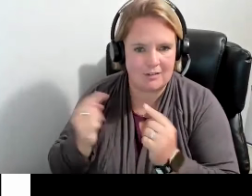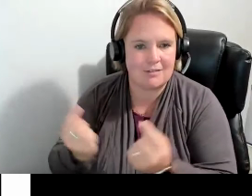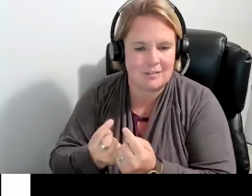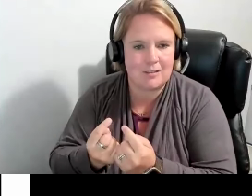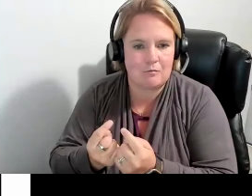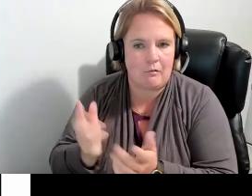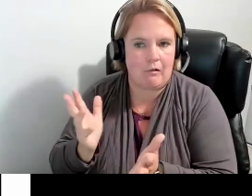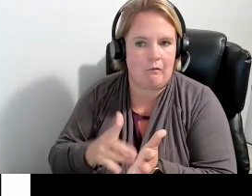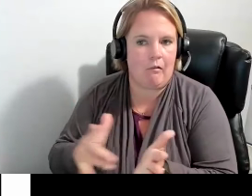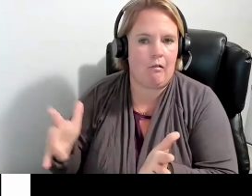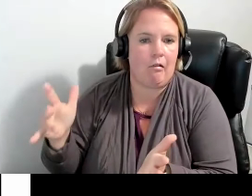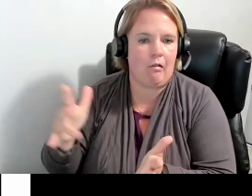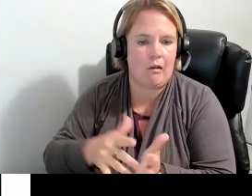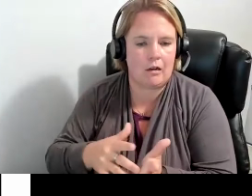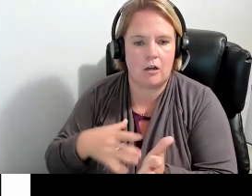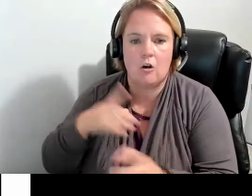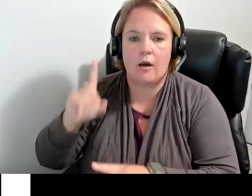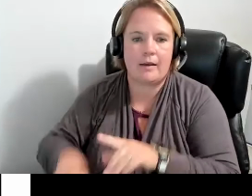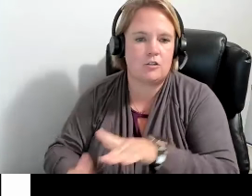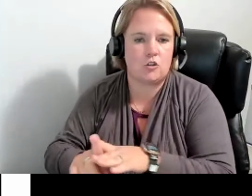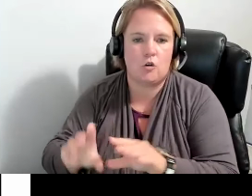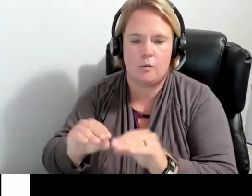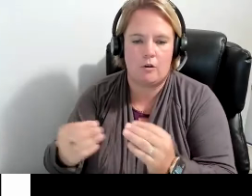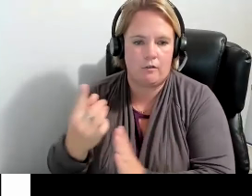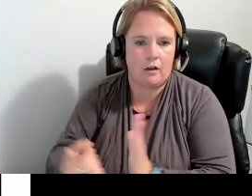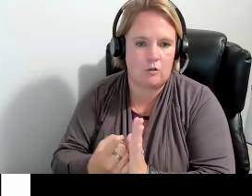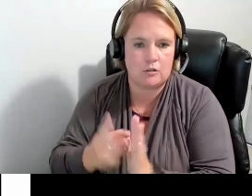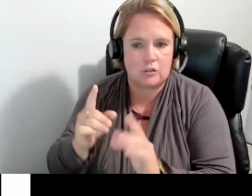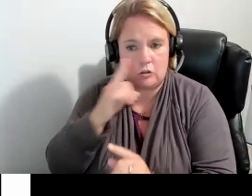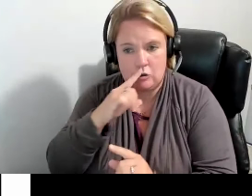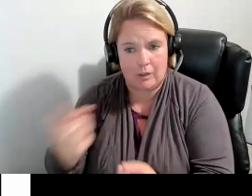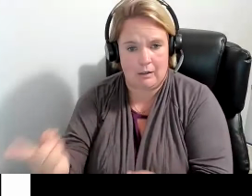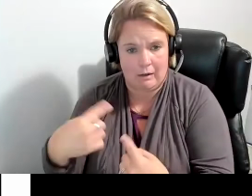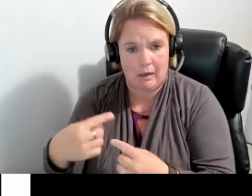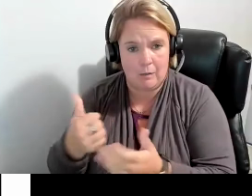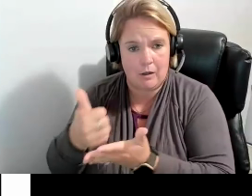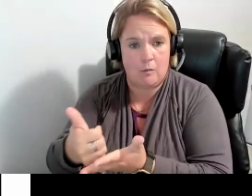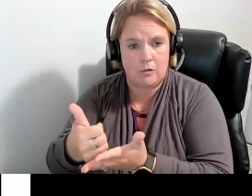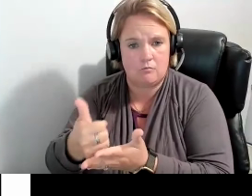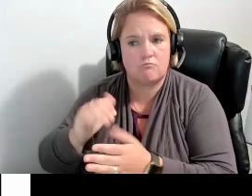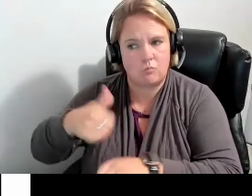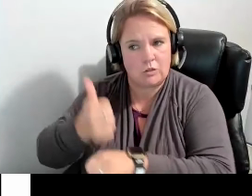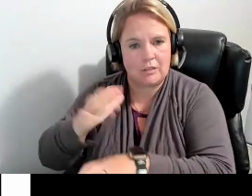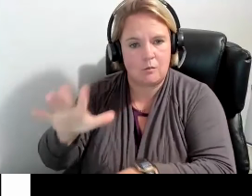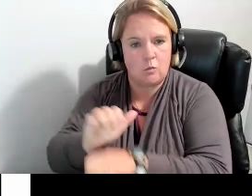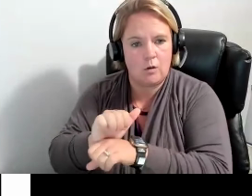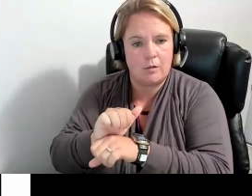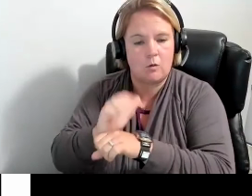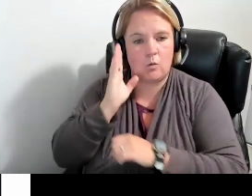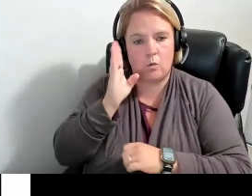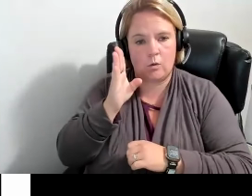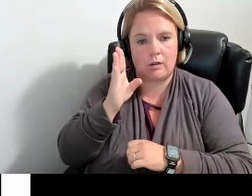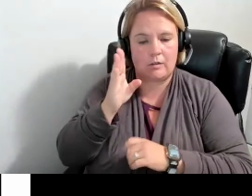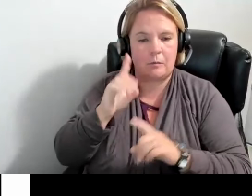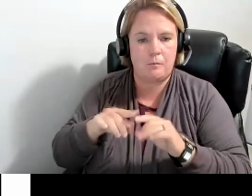there's a student who's like, oh, I can't make your guys' office hours this day. Can you come and help me on another day? So we'll set an appointment. And I think our thing